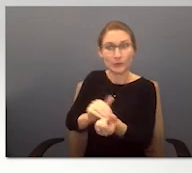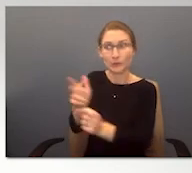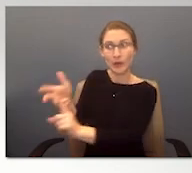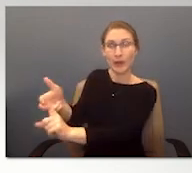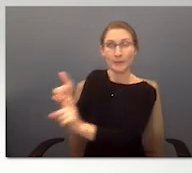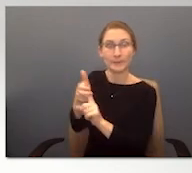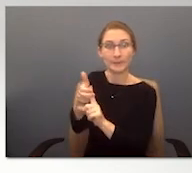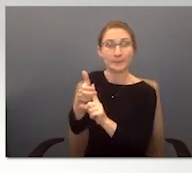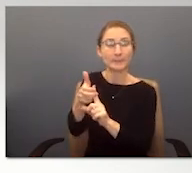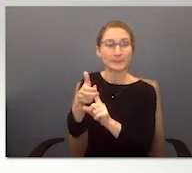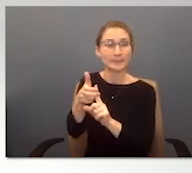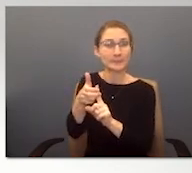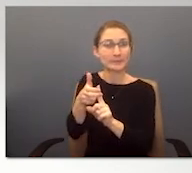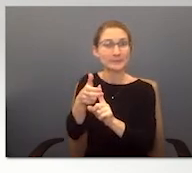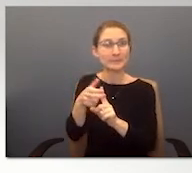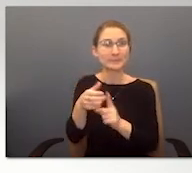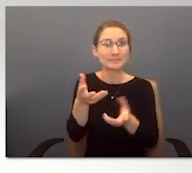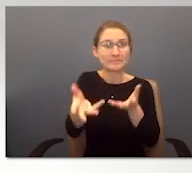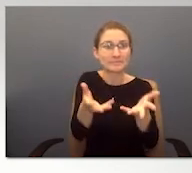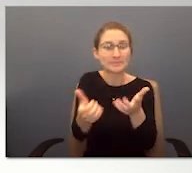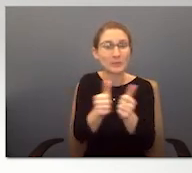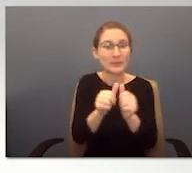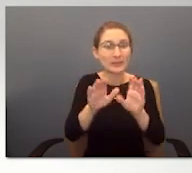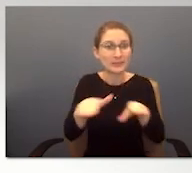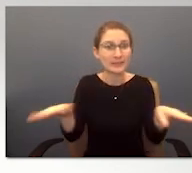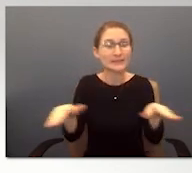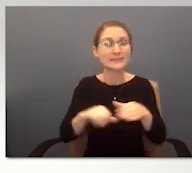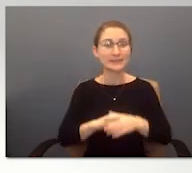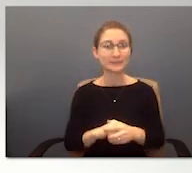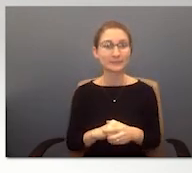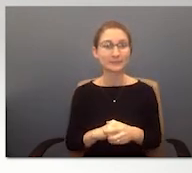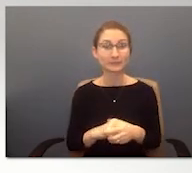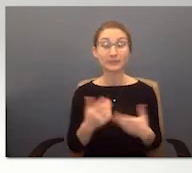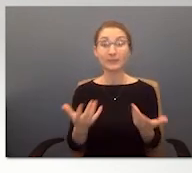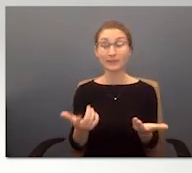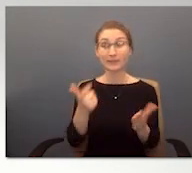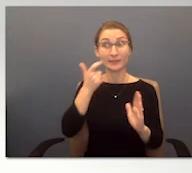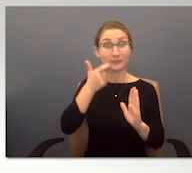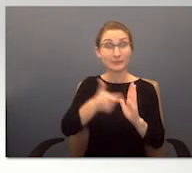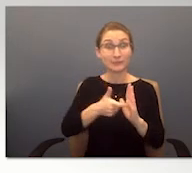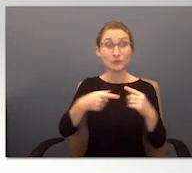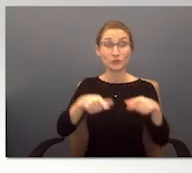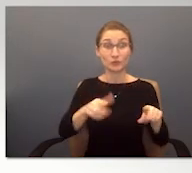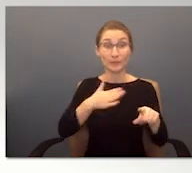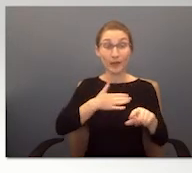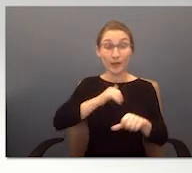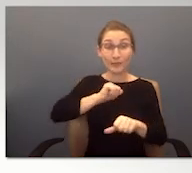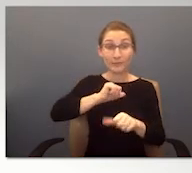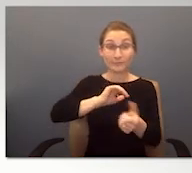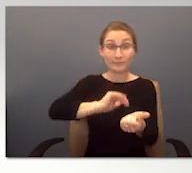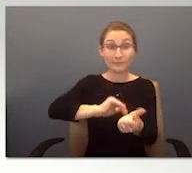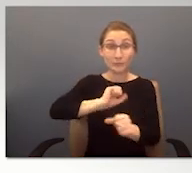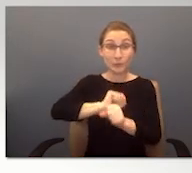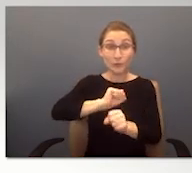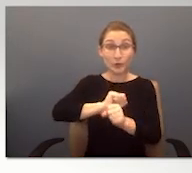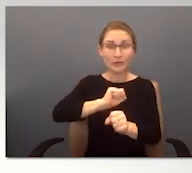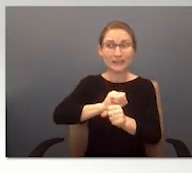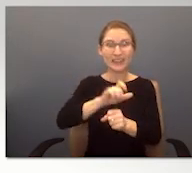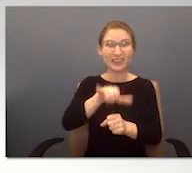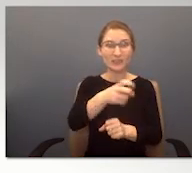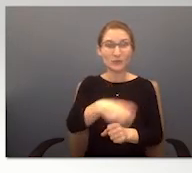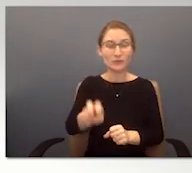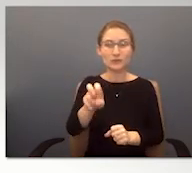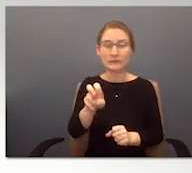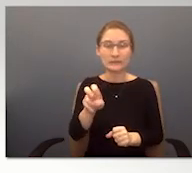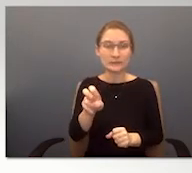my own practice this transition not occurring as it should, and literally hitting your 18th birthday